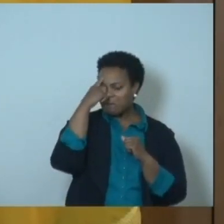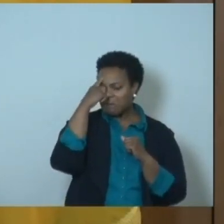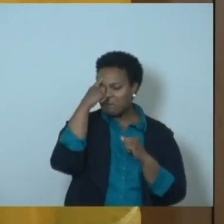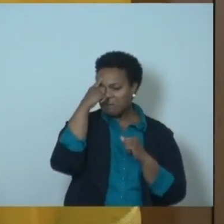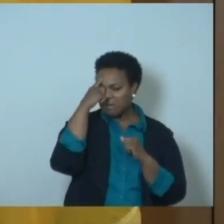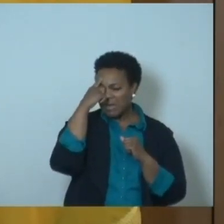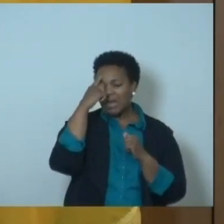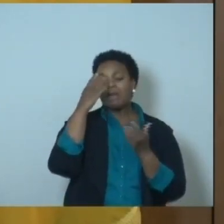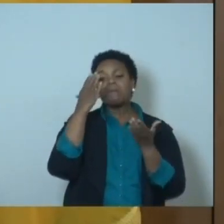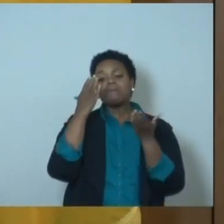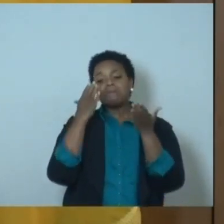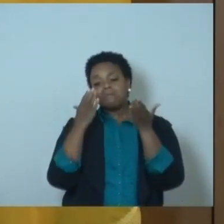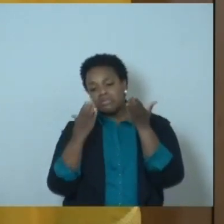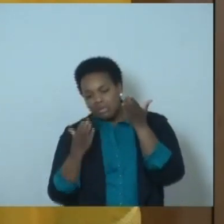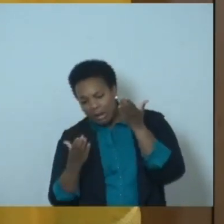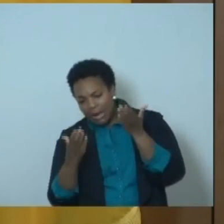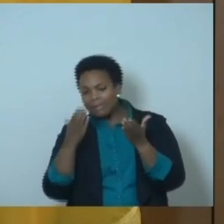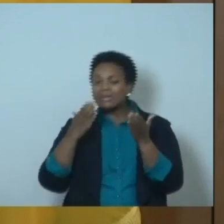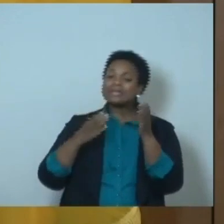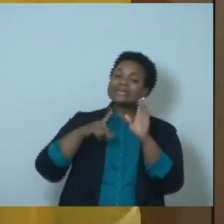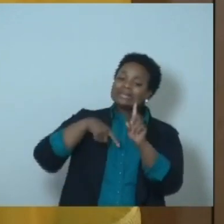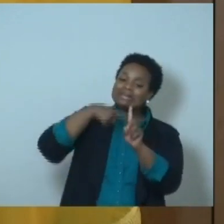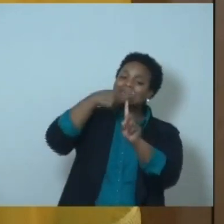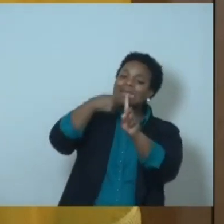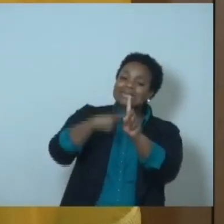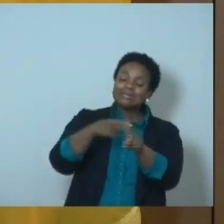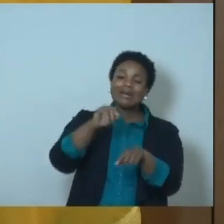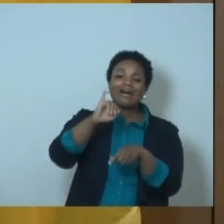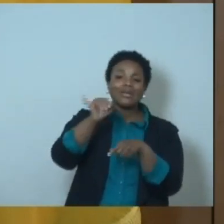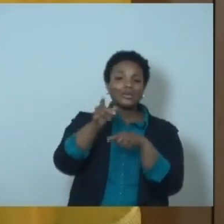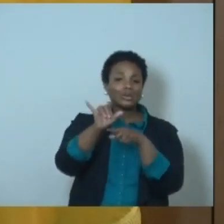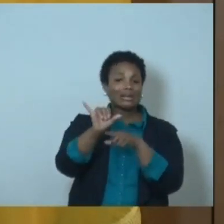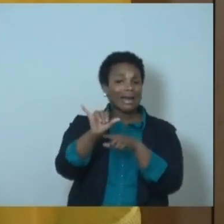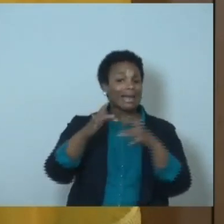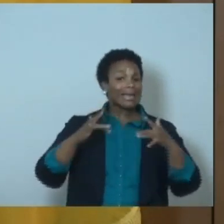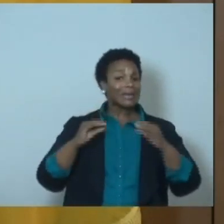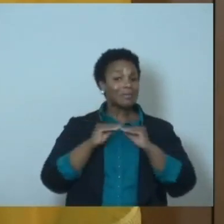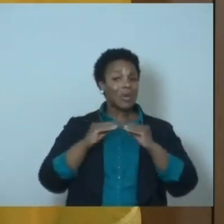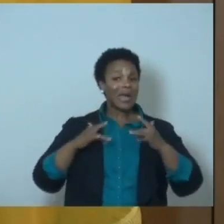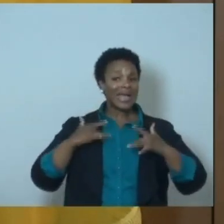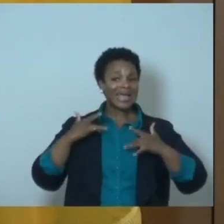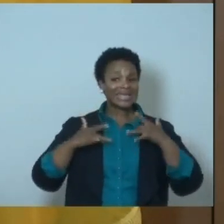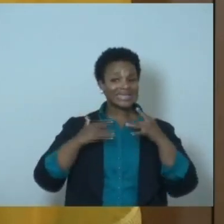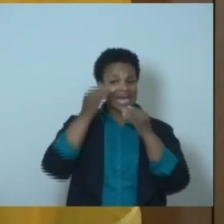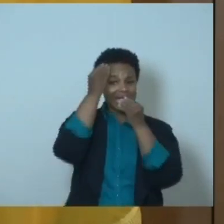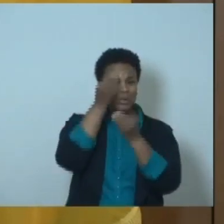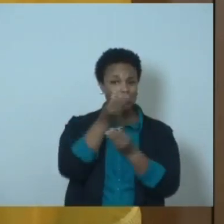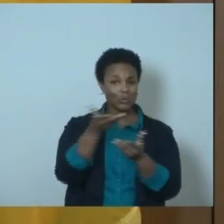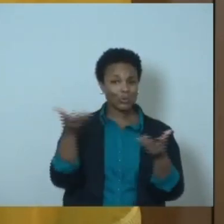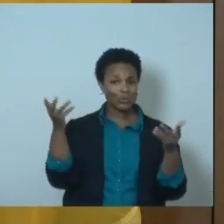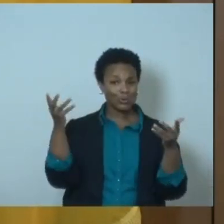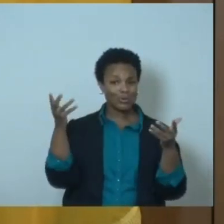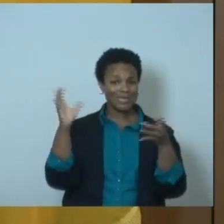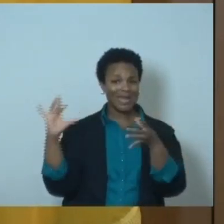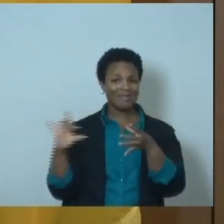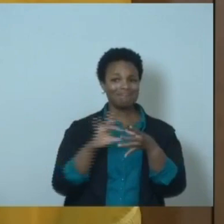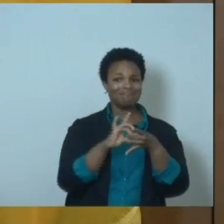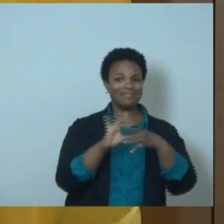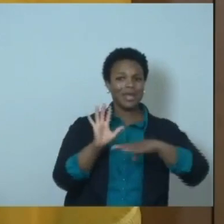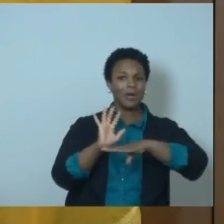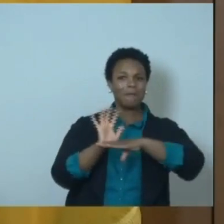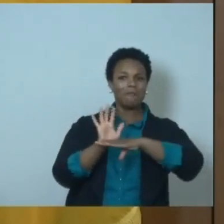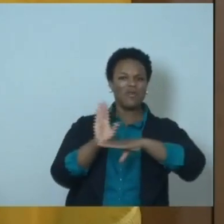experience in July some exciting news and exciting efforts in the film industry, who has been